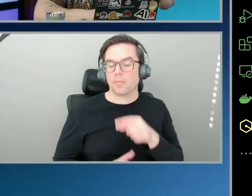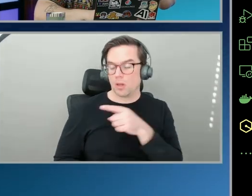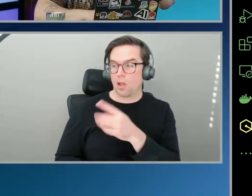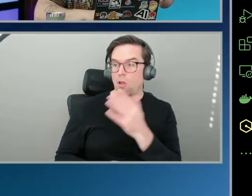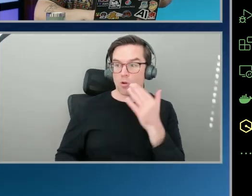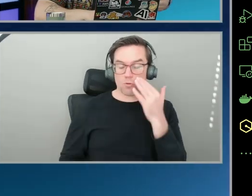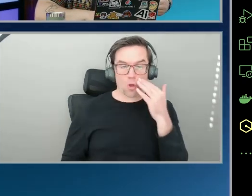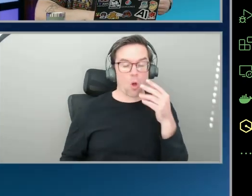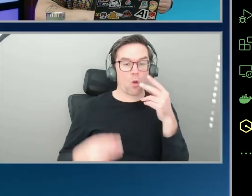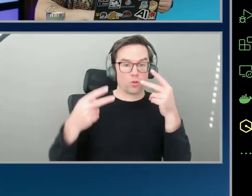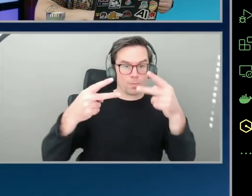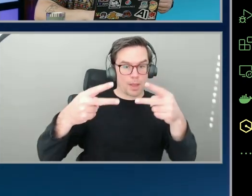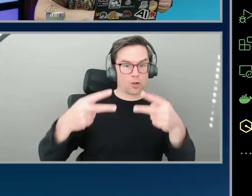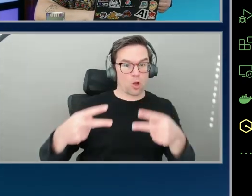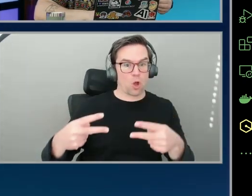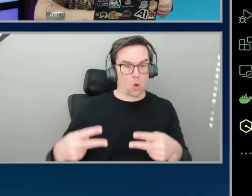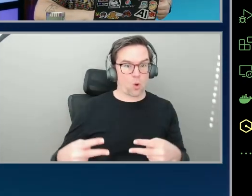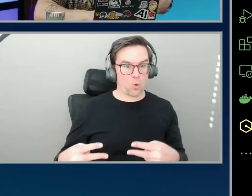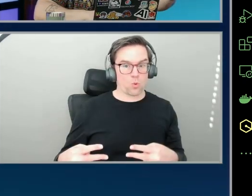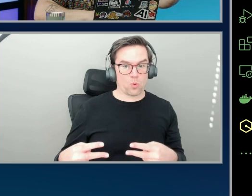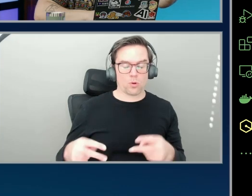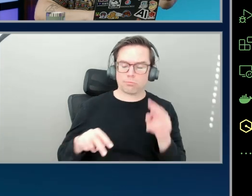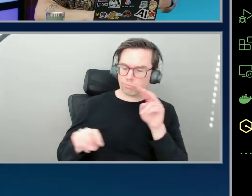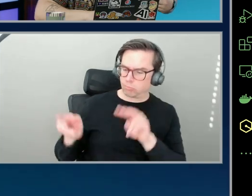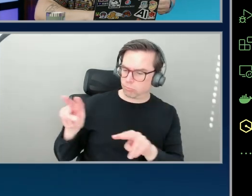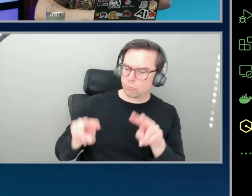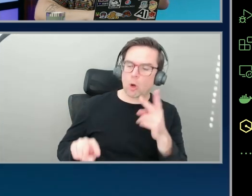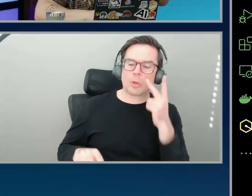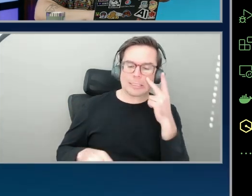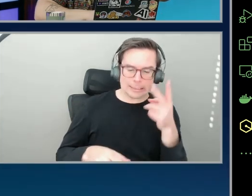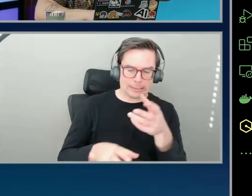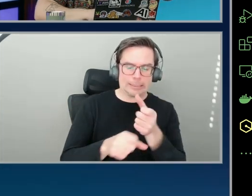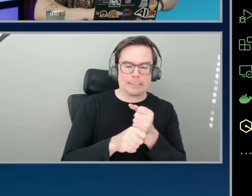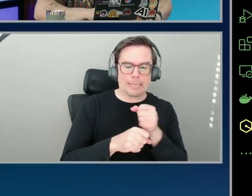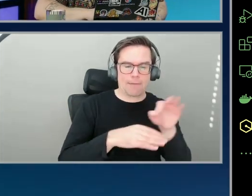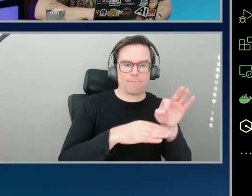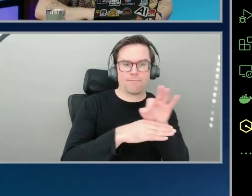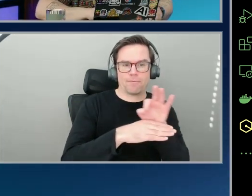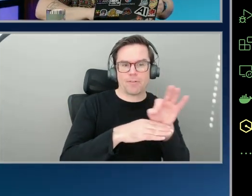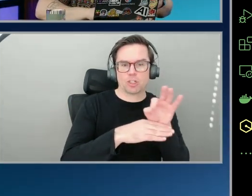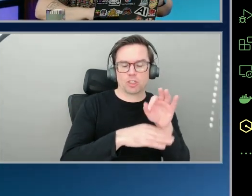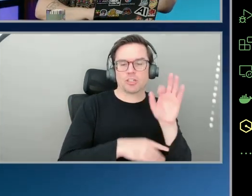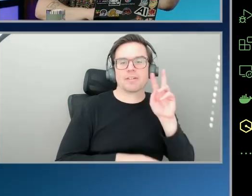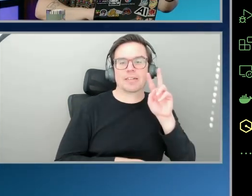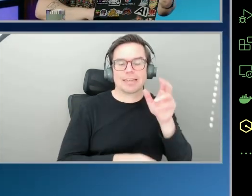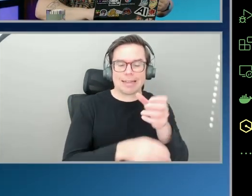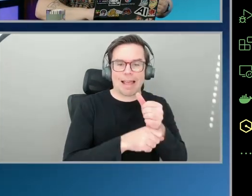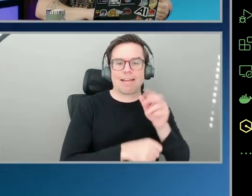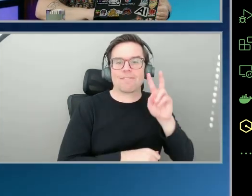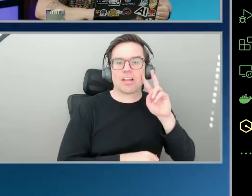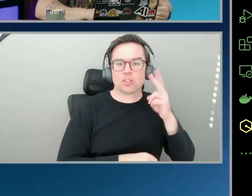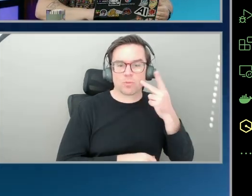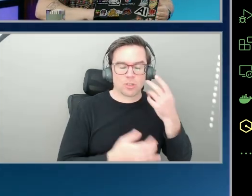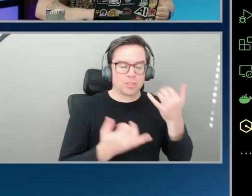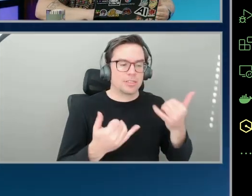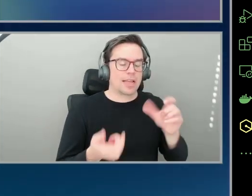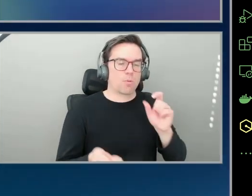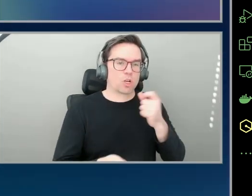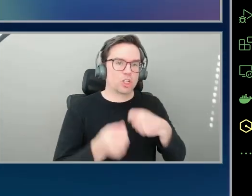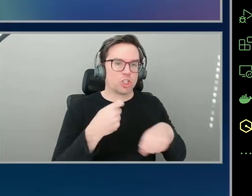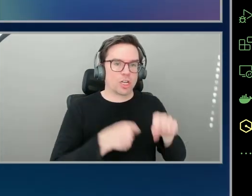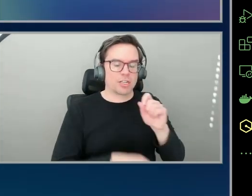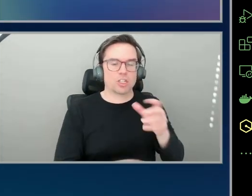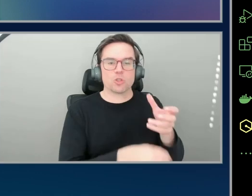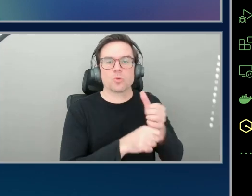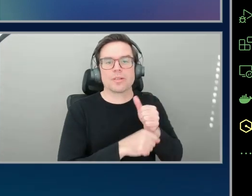entire thing here. It says, oh, I see your get vegetables function. We're going to change that to be get fruits. And then, there you go. I like fruits better too. Yeah, of course, you